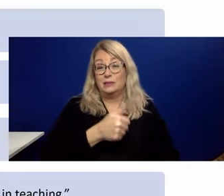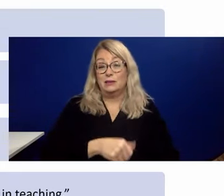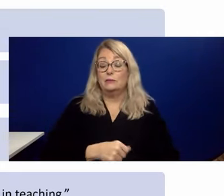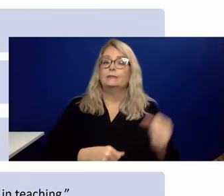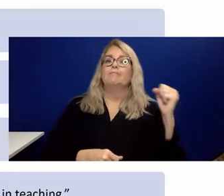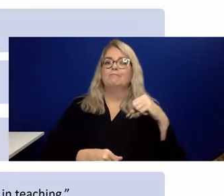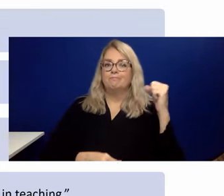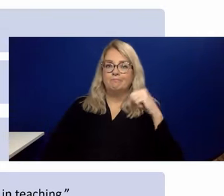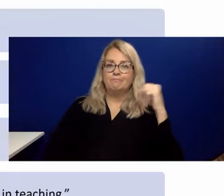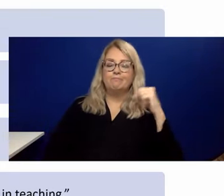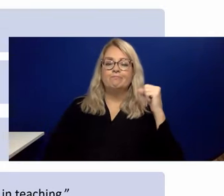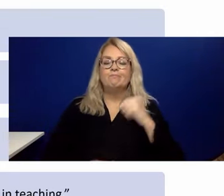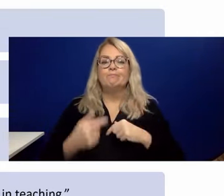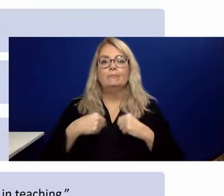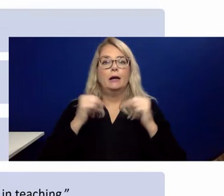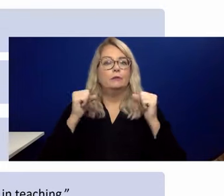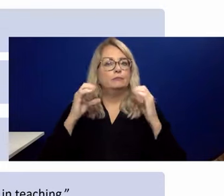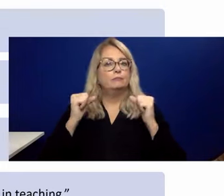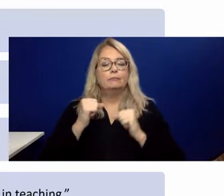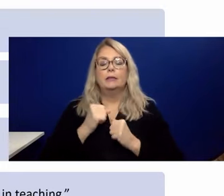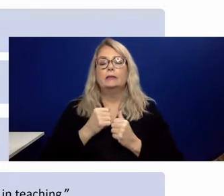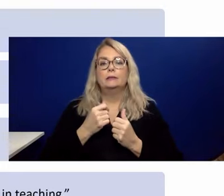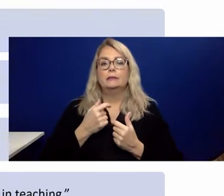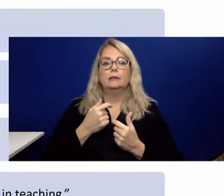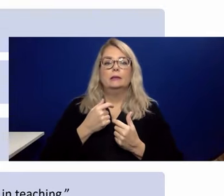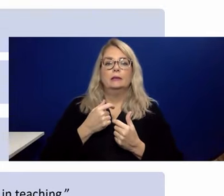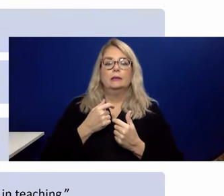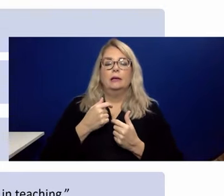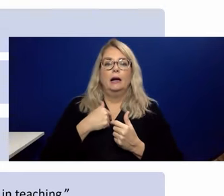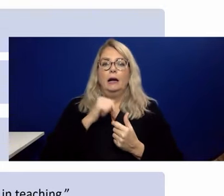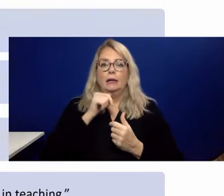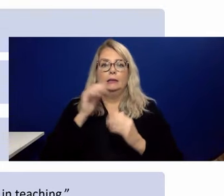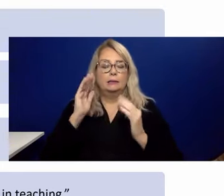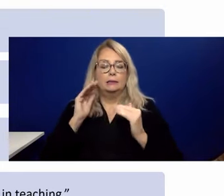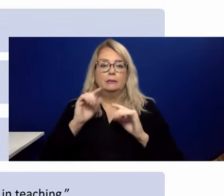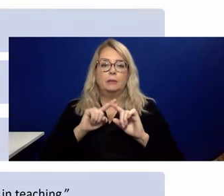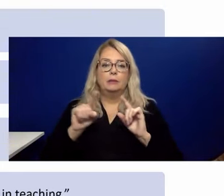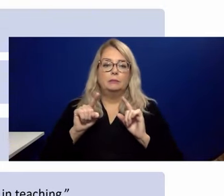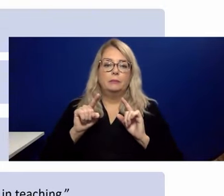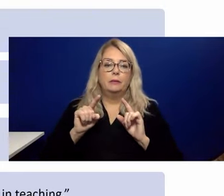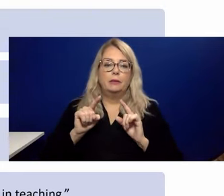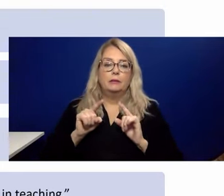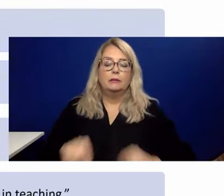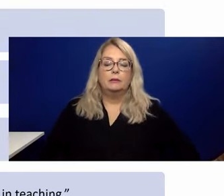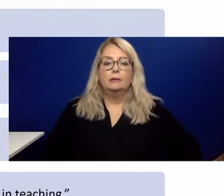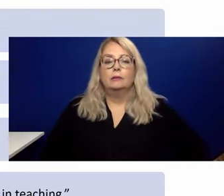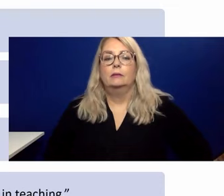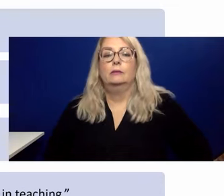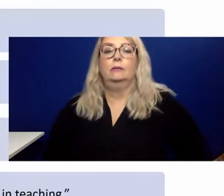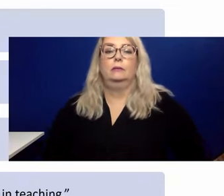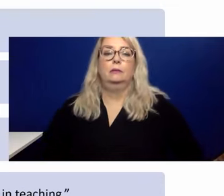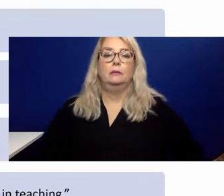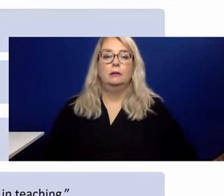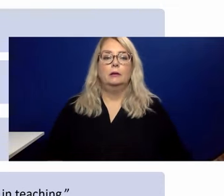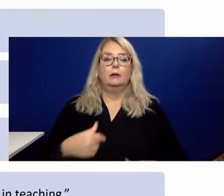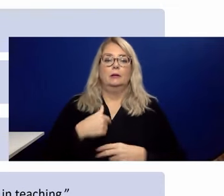absolutely. I was really amazed by that. I was going through it. You know, I almost didn't expect it, but that was at Equity Lens, right? Yeah. And I really